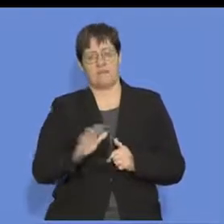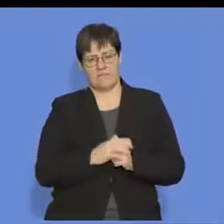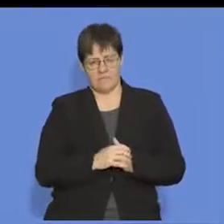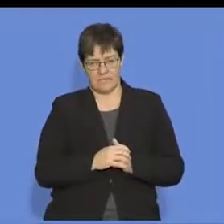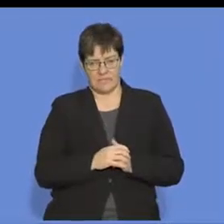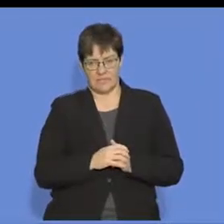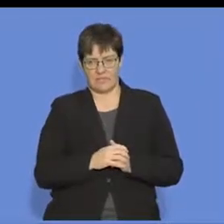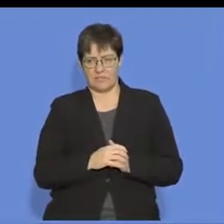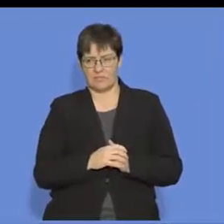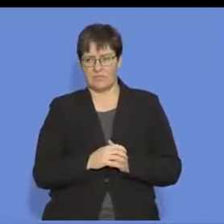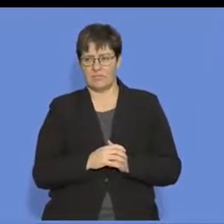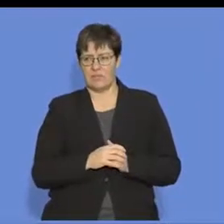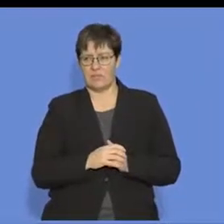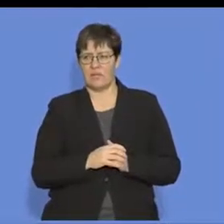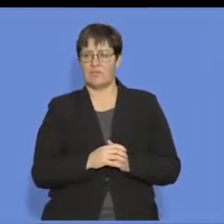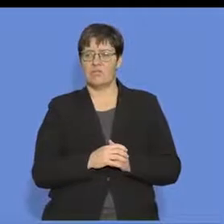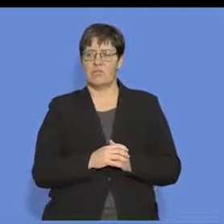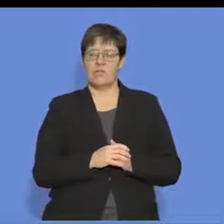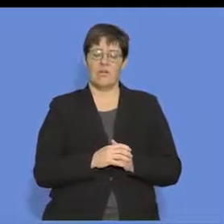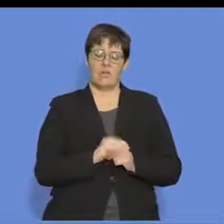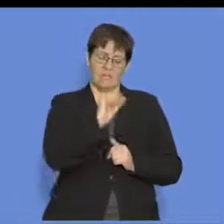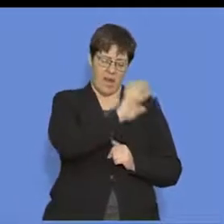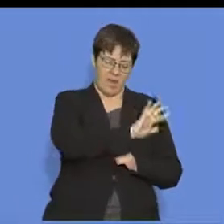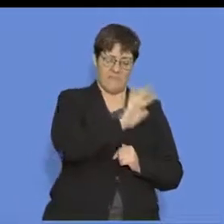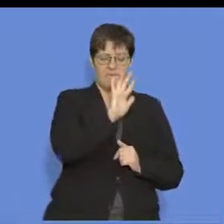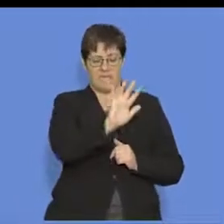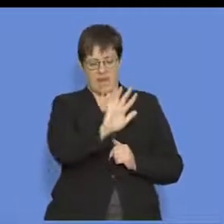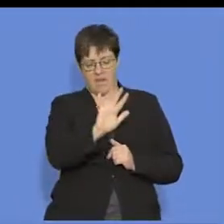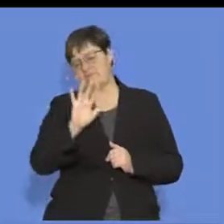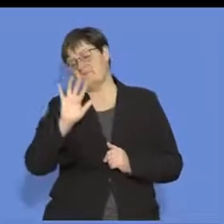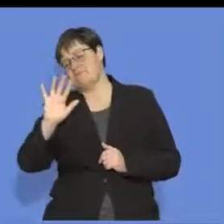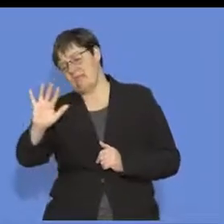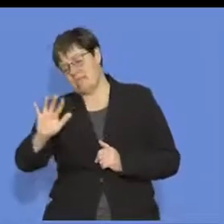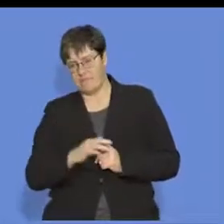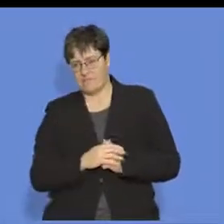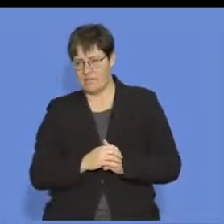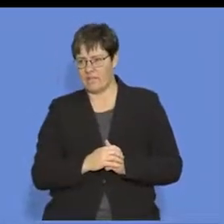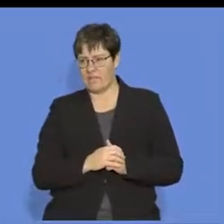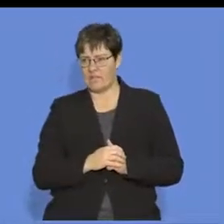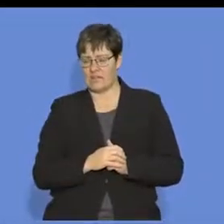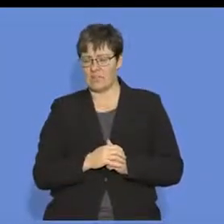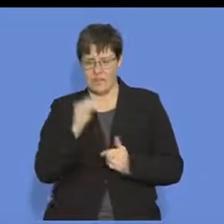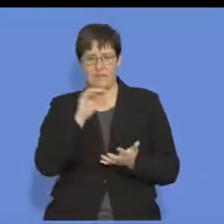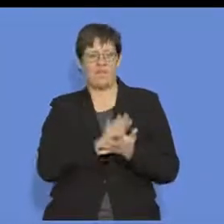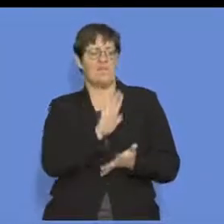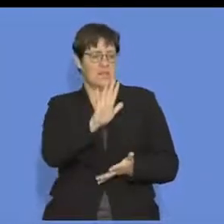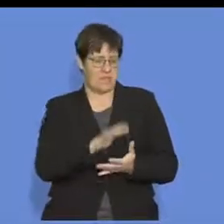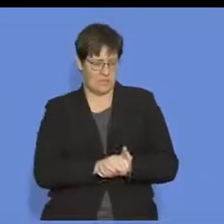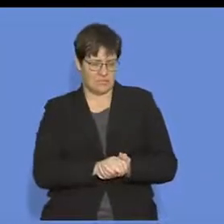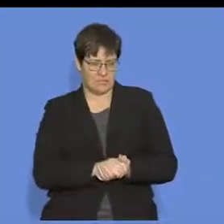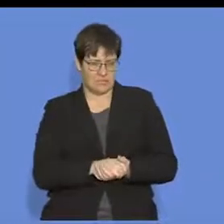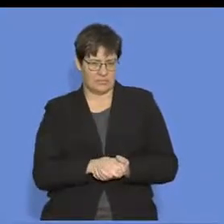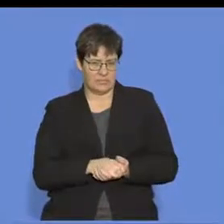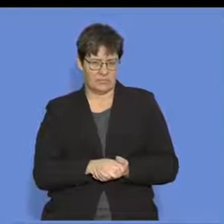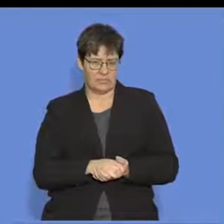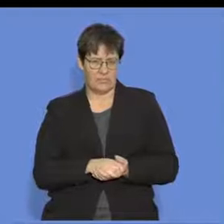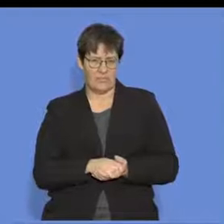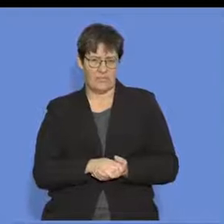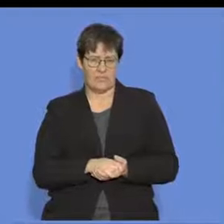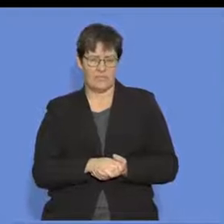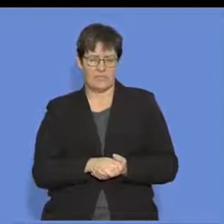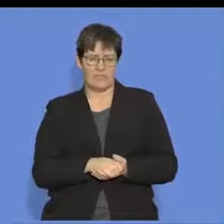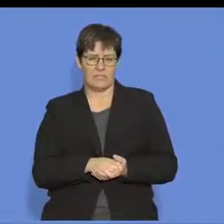got the 5 for that, and the 5 for that, and the 5 for that, which gave us 15. But by